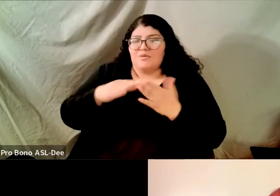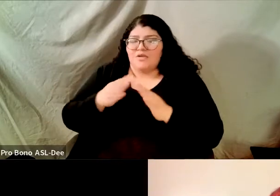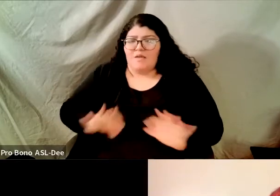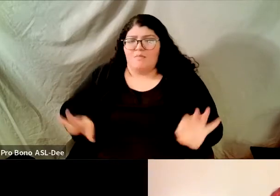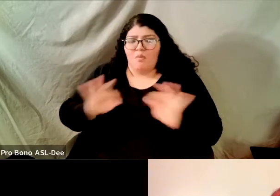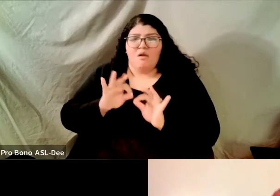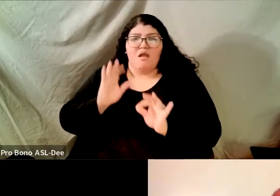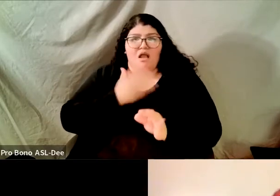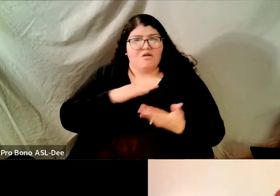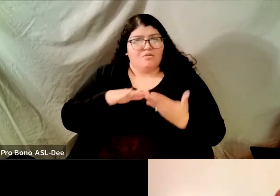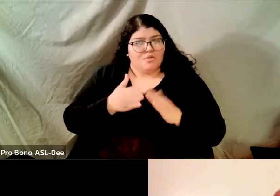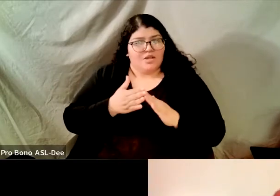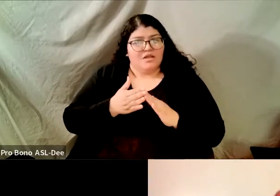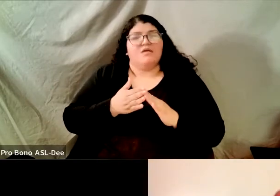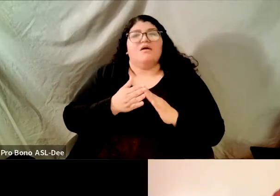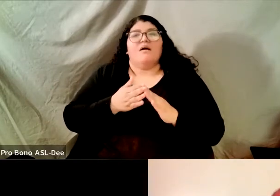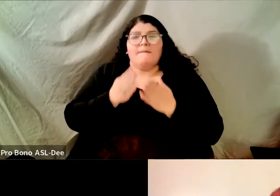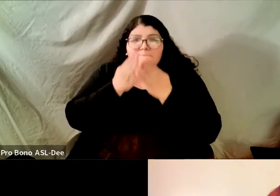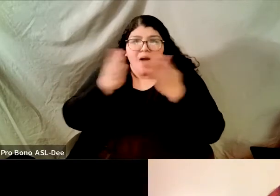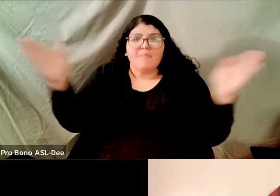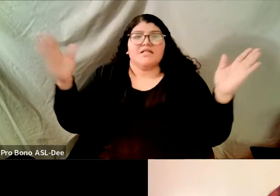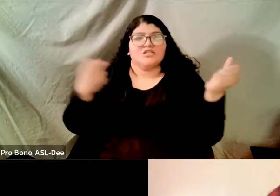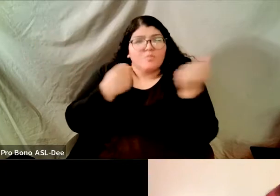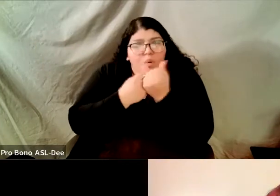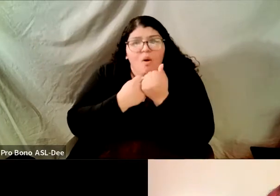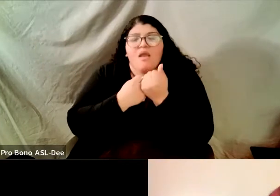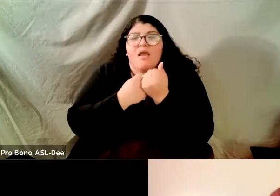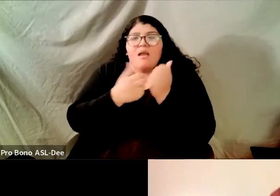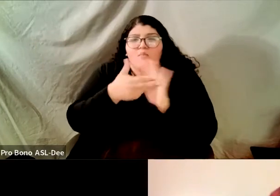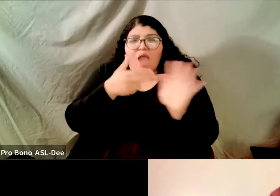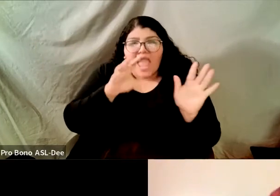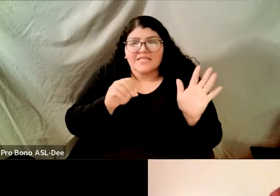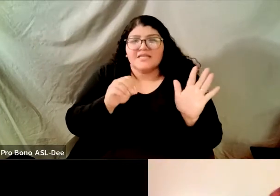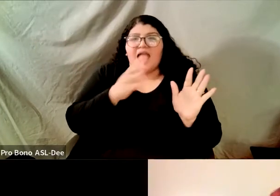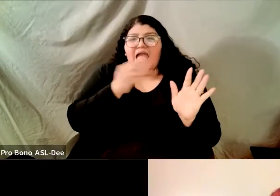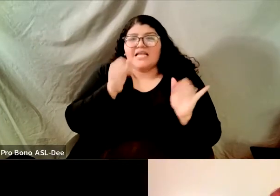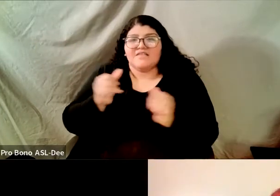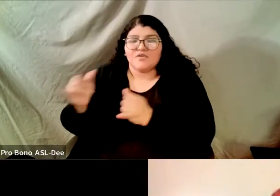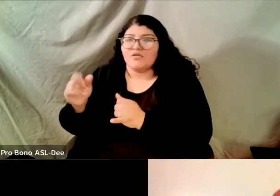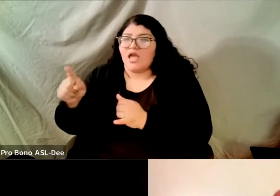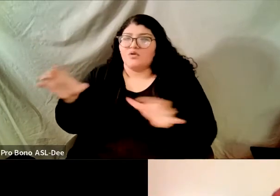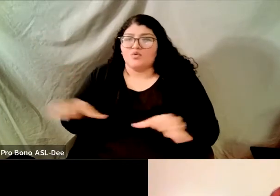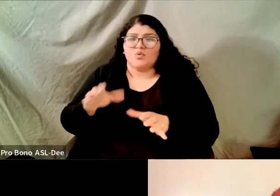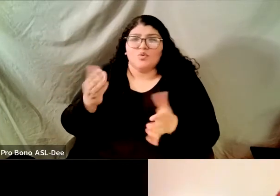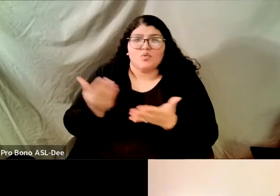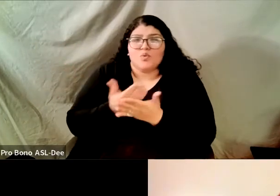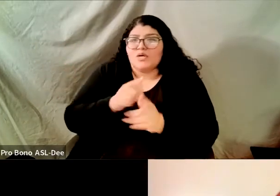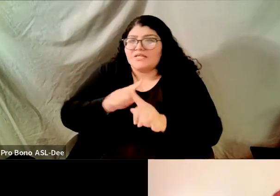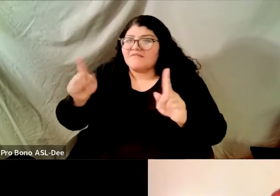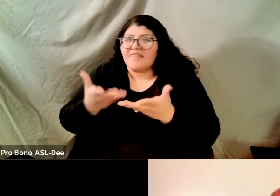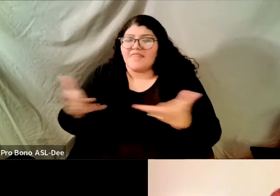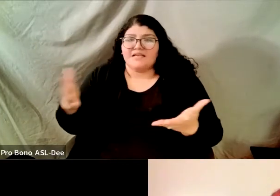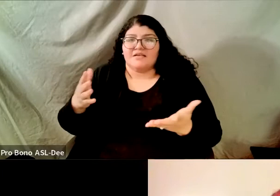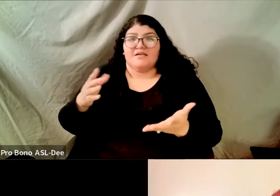a community to publicly celebrate and support brands and individuals that do groundbreaking things so that they can continue